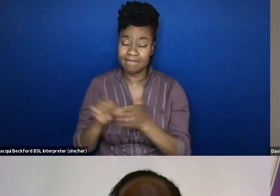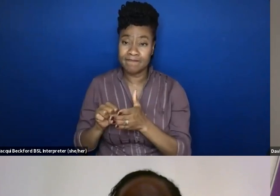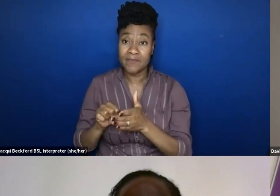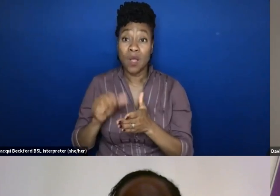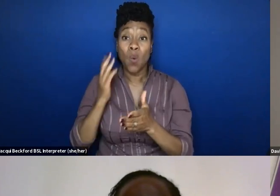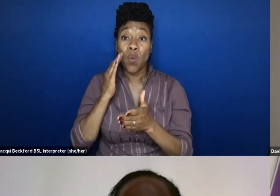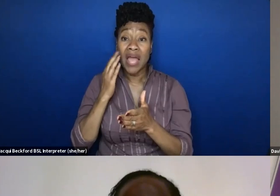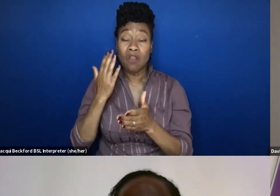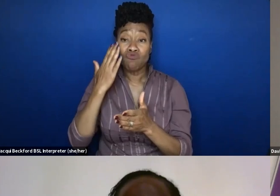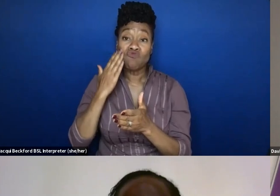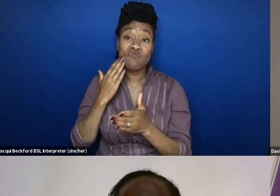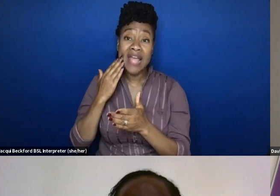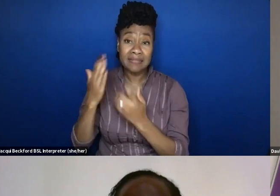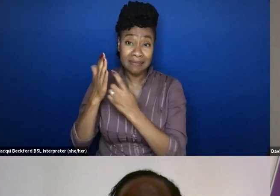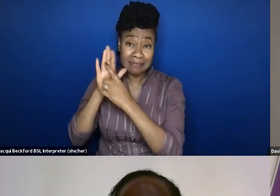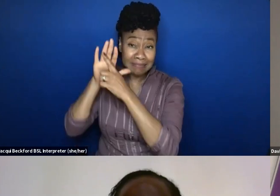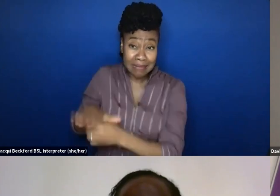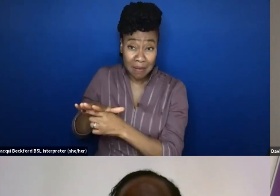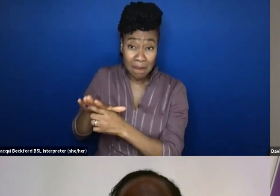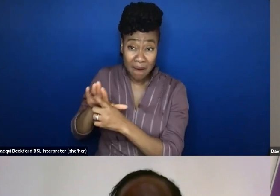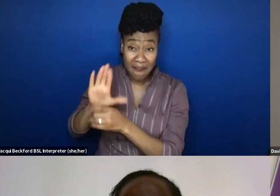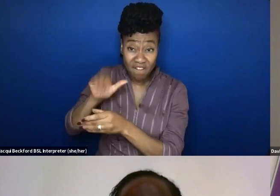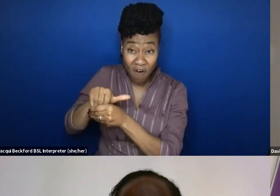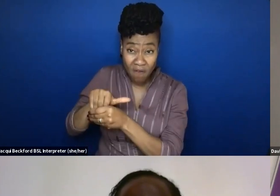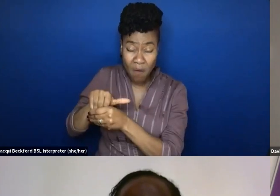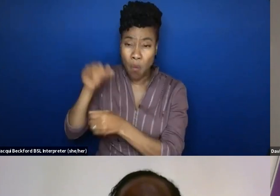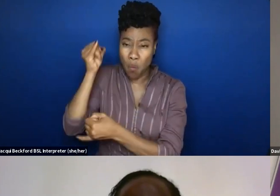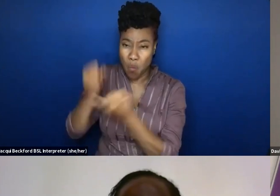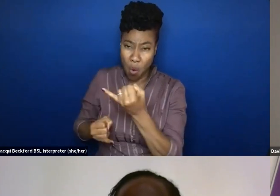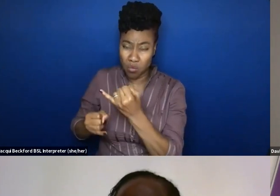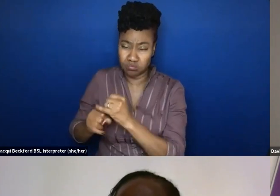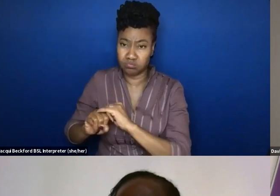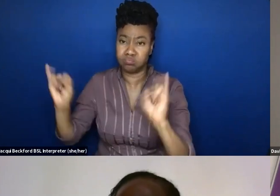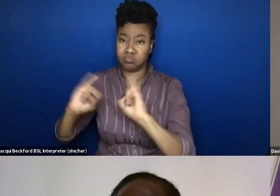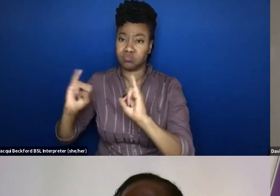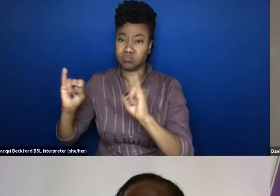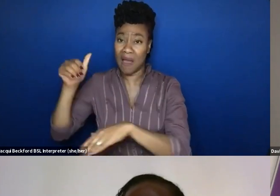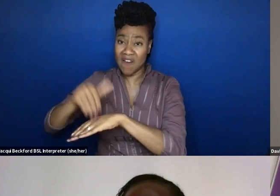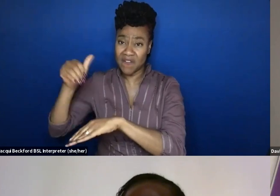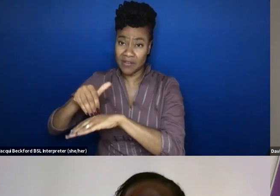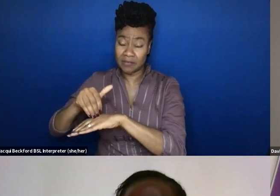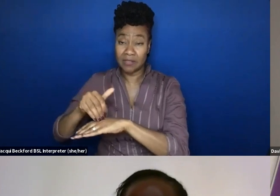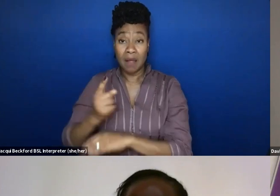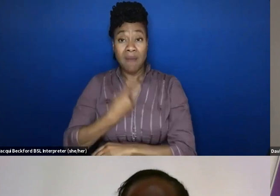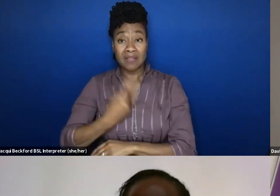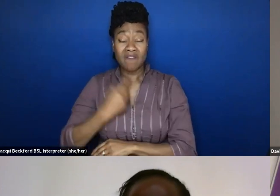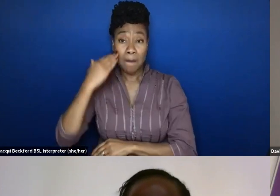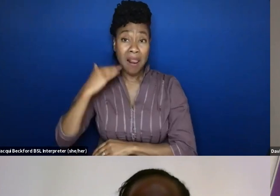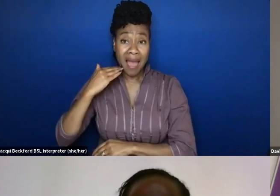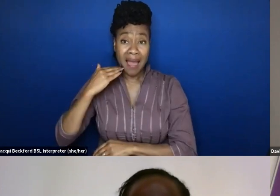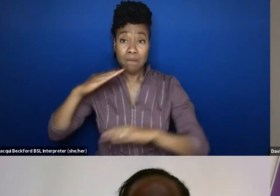explosive and sometimes dangerous consequences. As a Black British man, I believe it's vital that I tell this